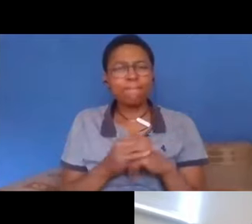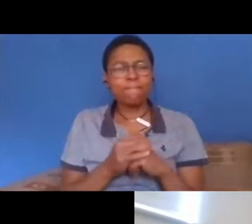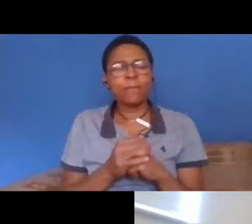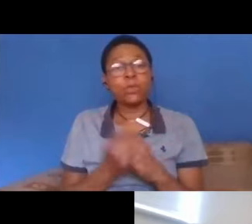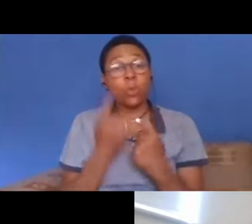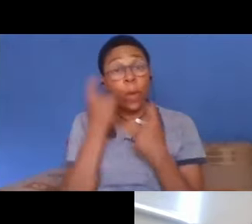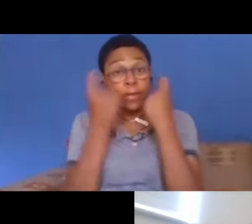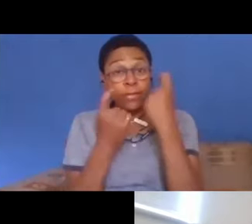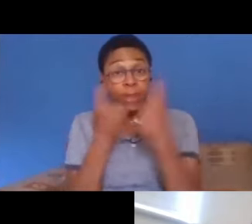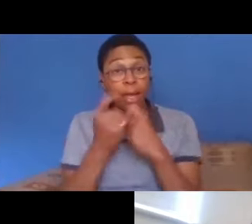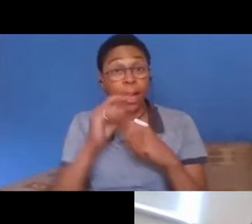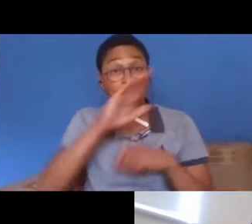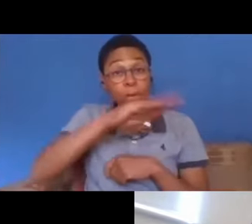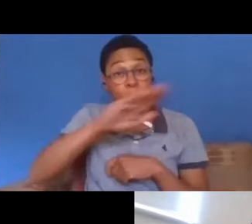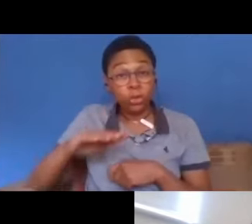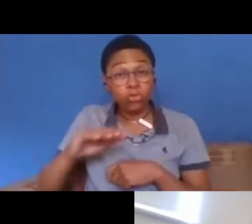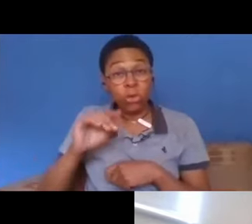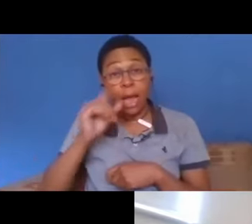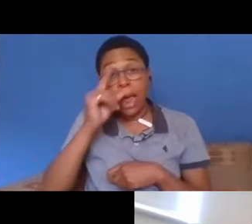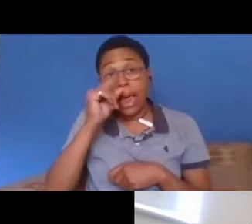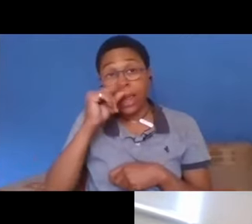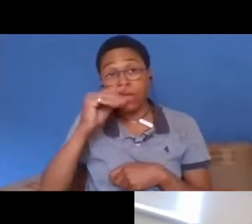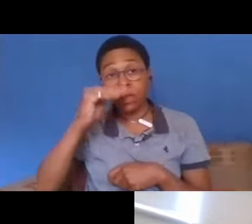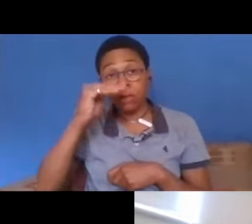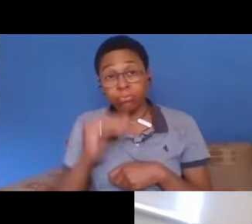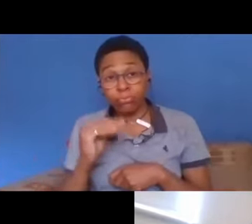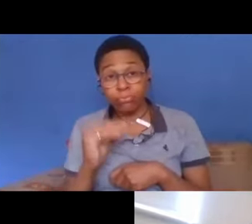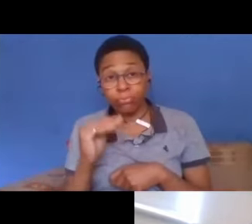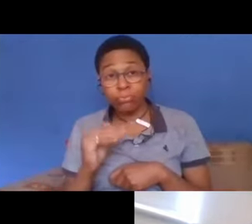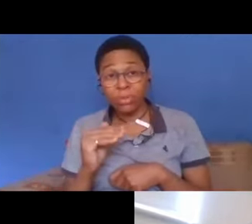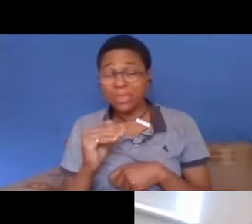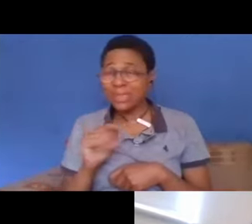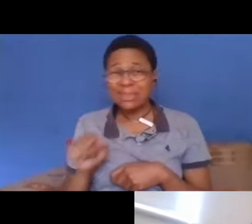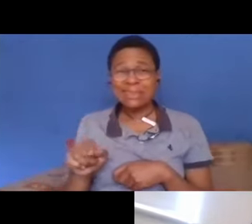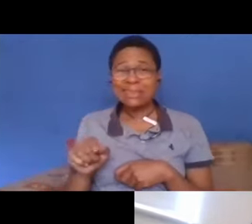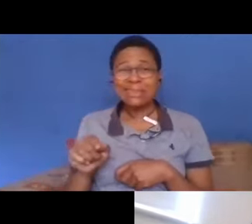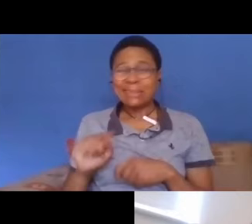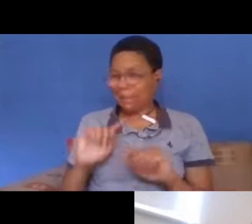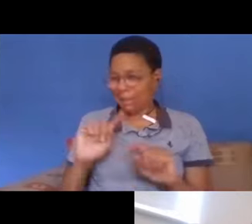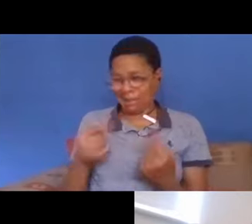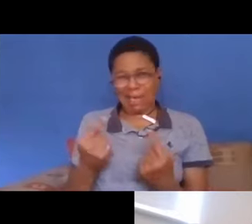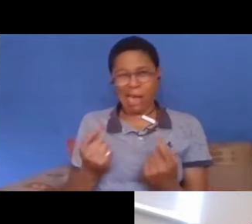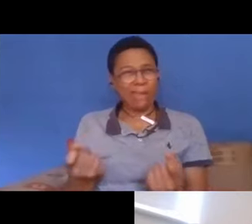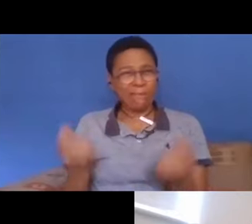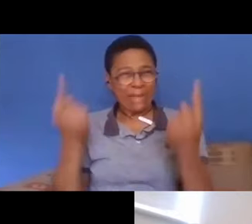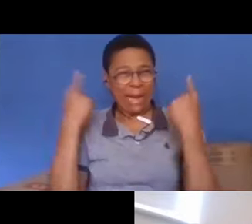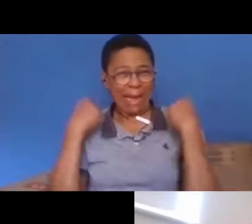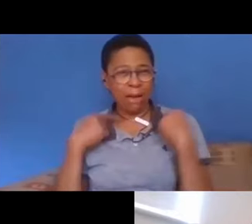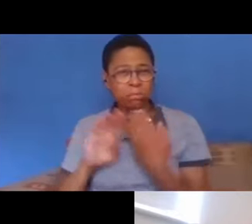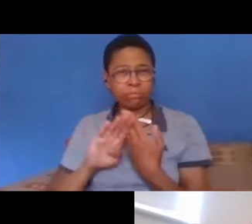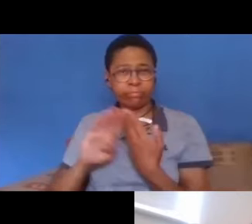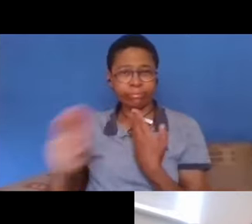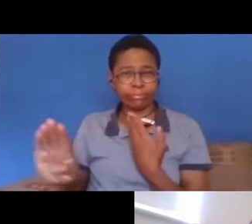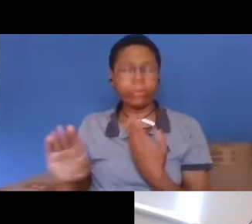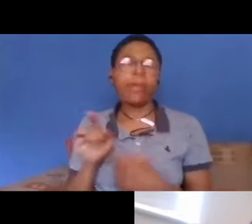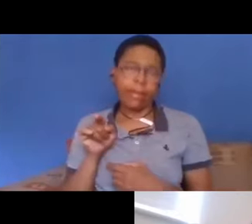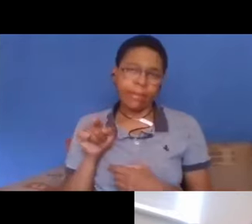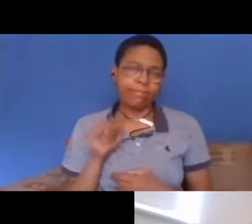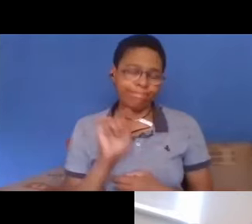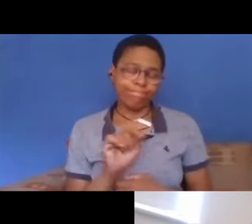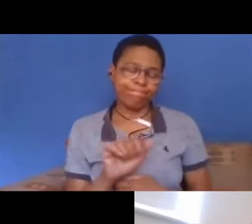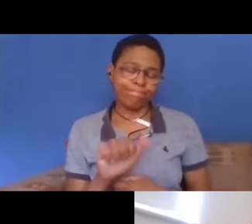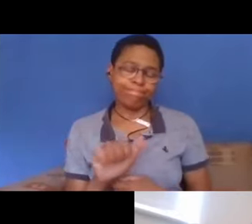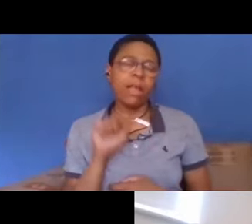they're perhaps not always going to maintain social distance, which is why they're kept in their year groups. So again, that's where the fixed